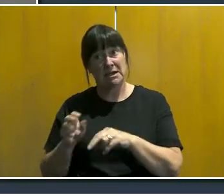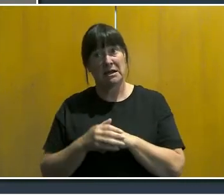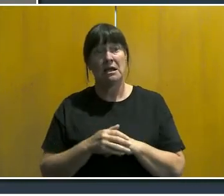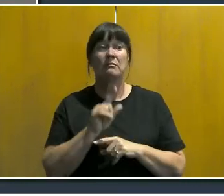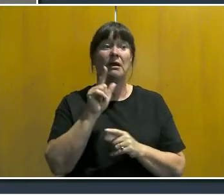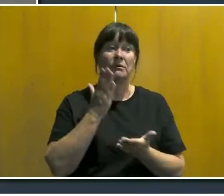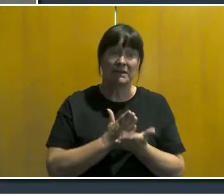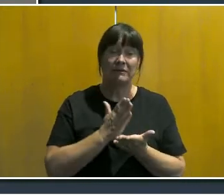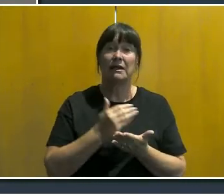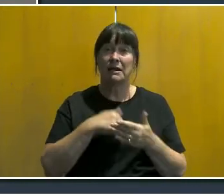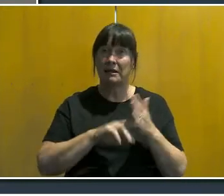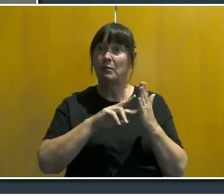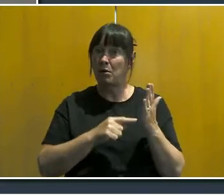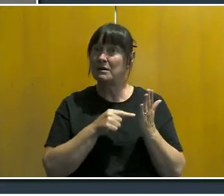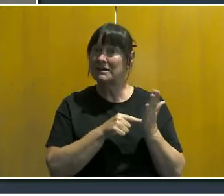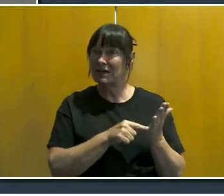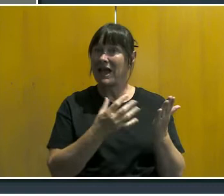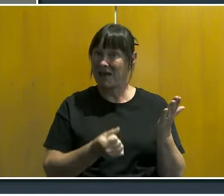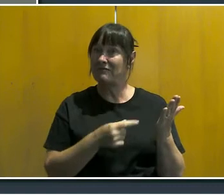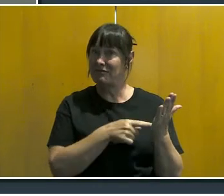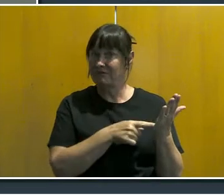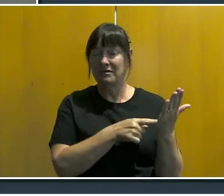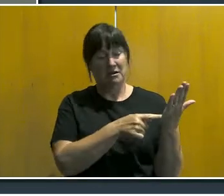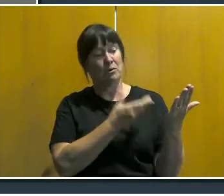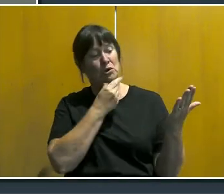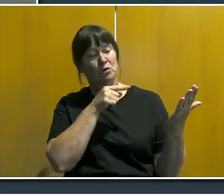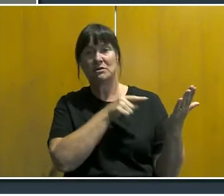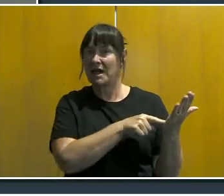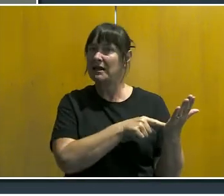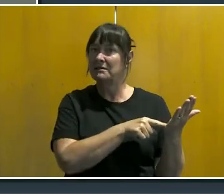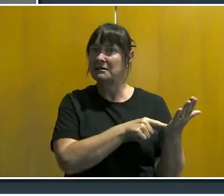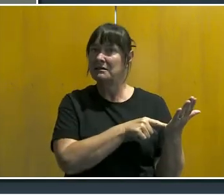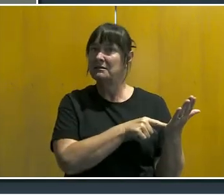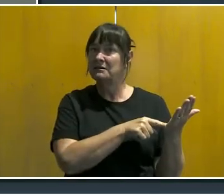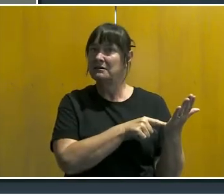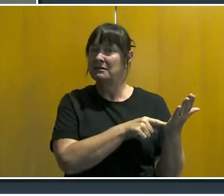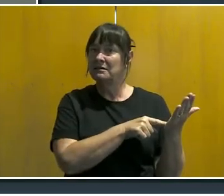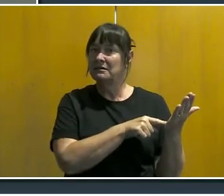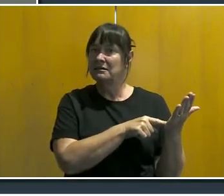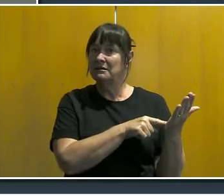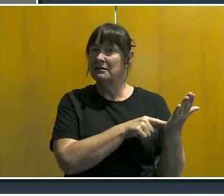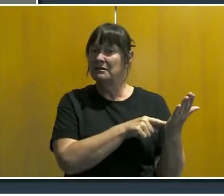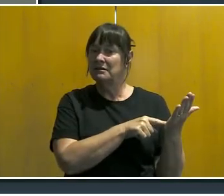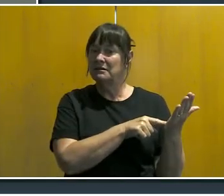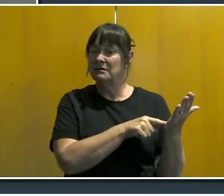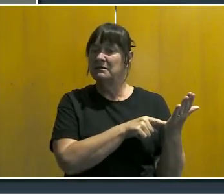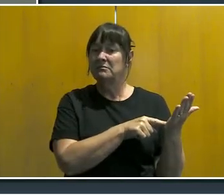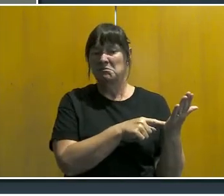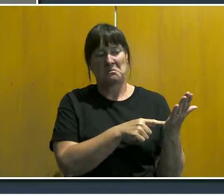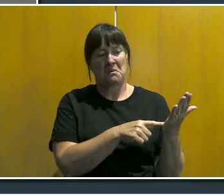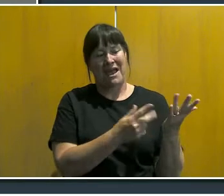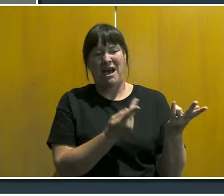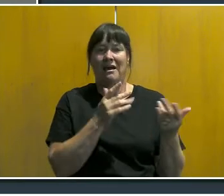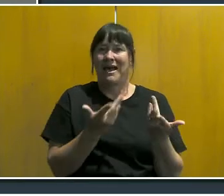rates policies where we could look very seriously in considering full remission for this